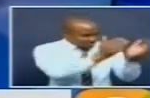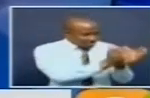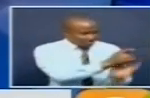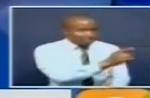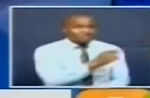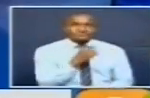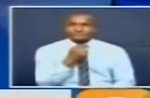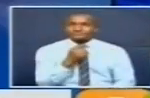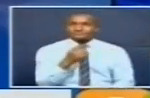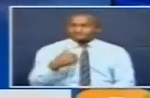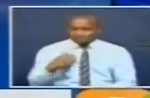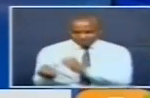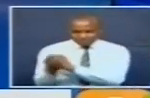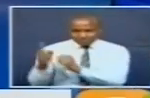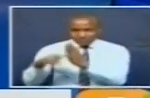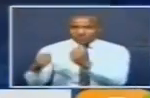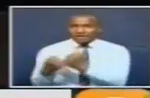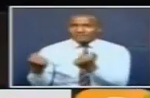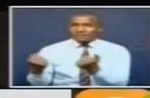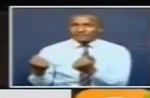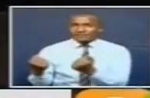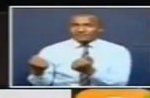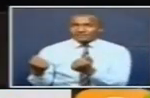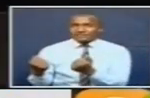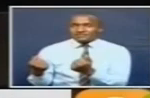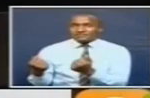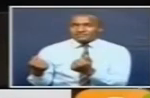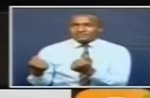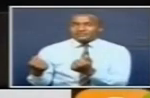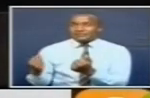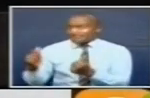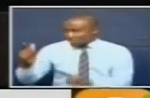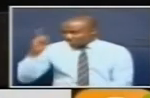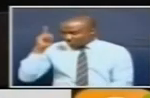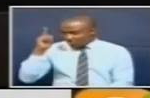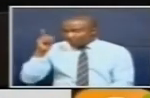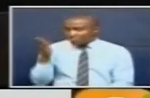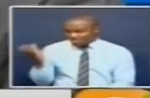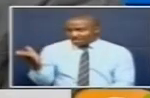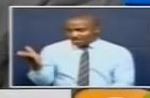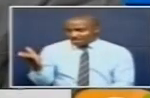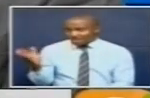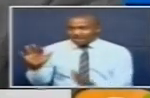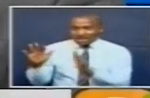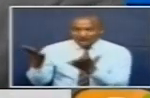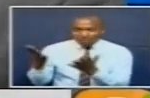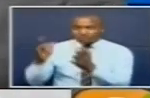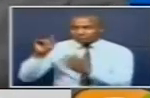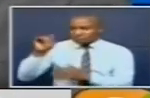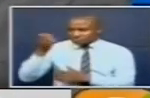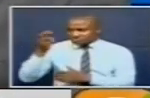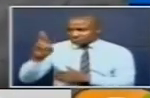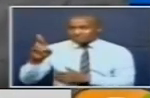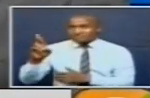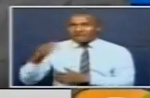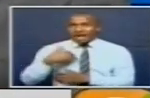explain to you what happened. Because this, the way in which the law is structured when it comes to restricted tender, there's a provision